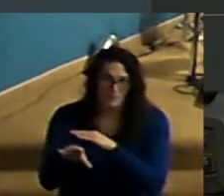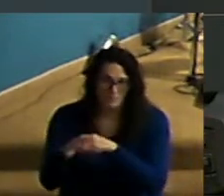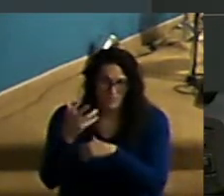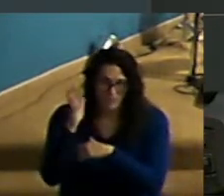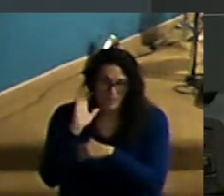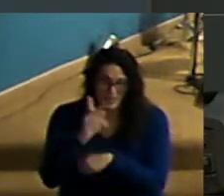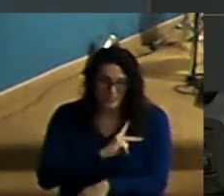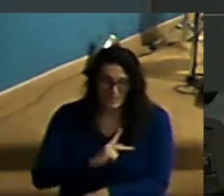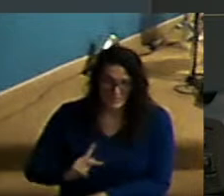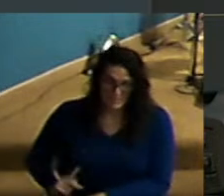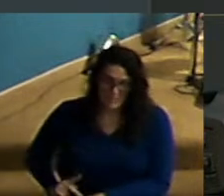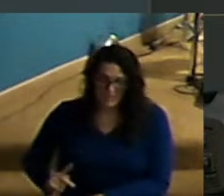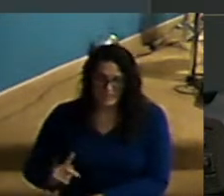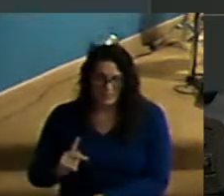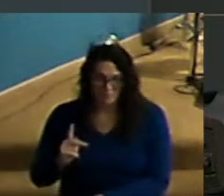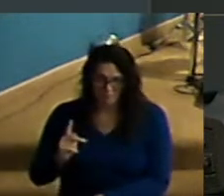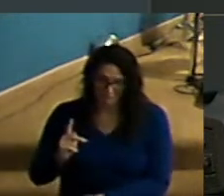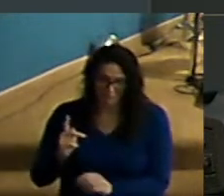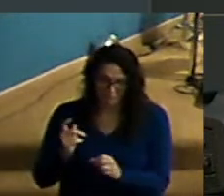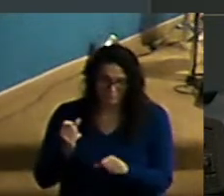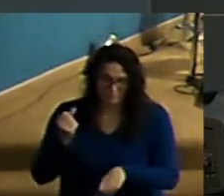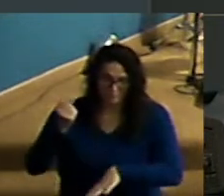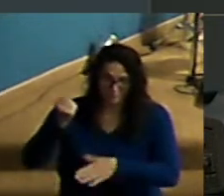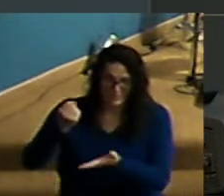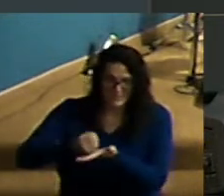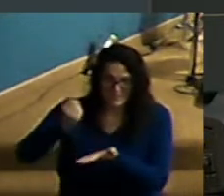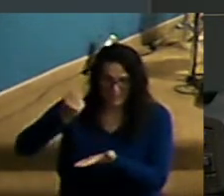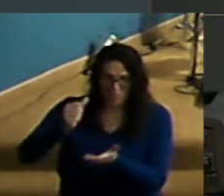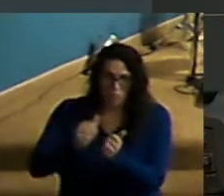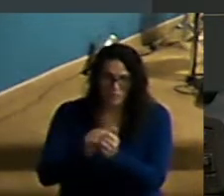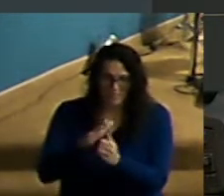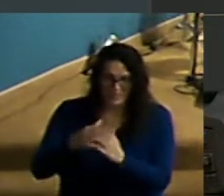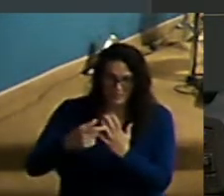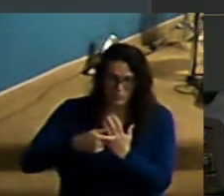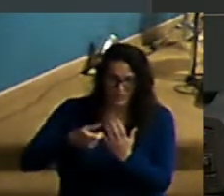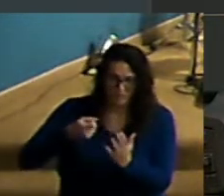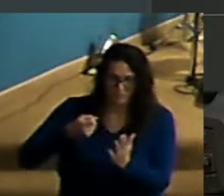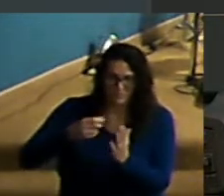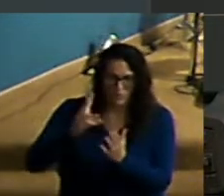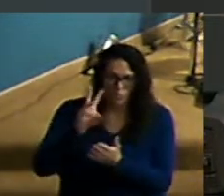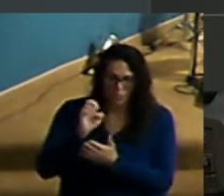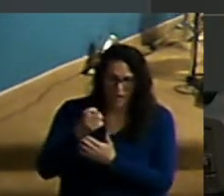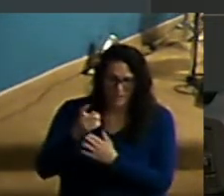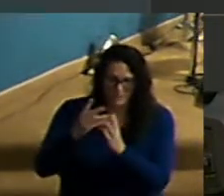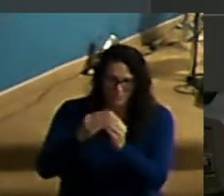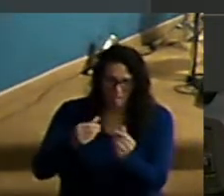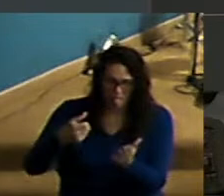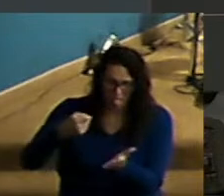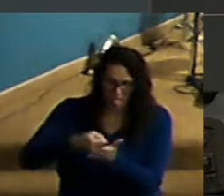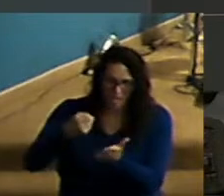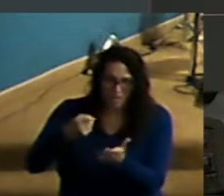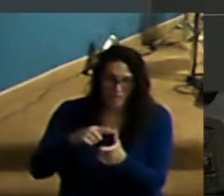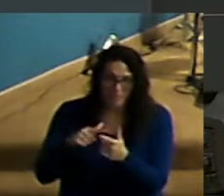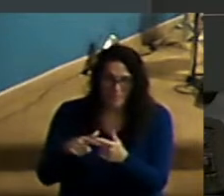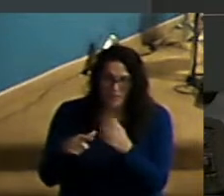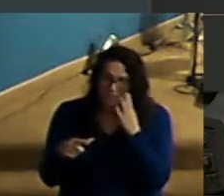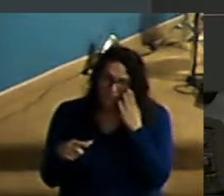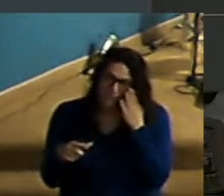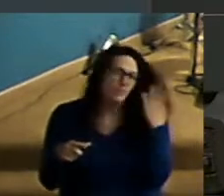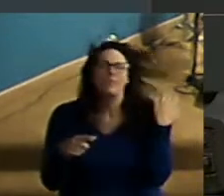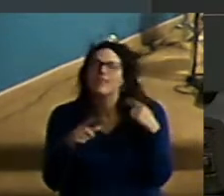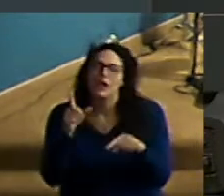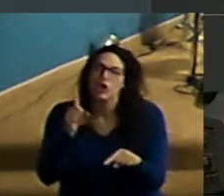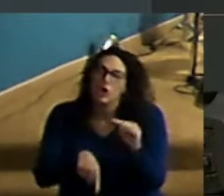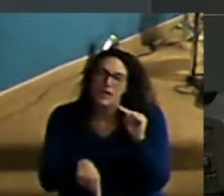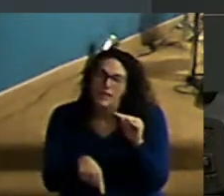sealed it with his own signet ring and with the rings of his nobles so that Daniel's situation may not be changed. Maybe they had some